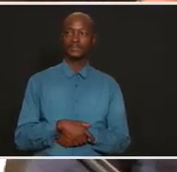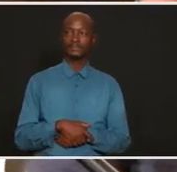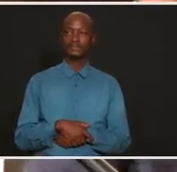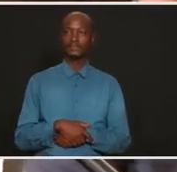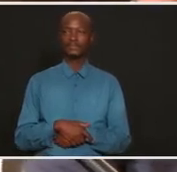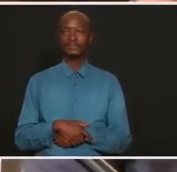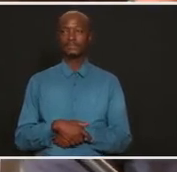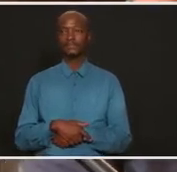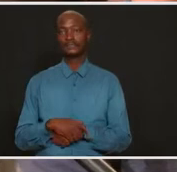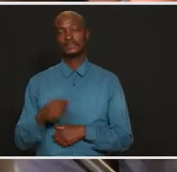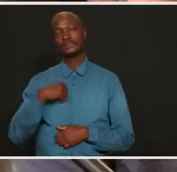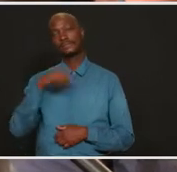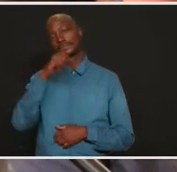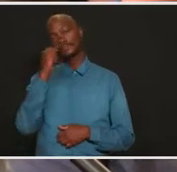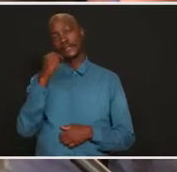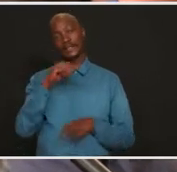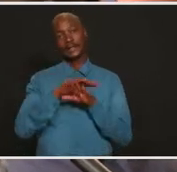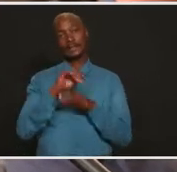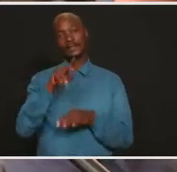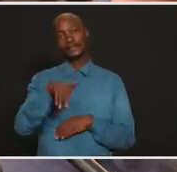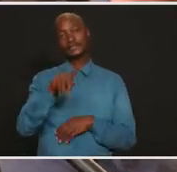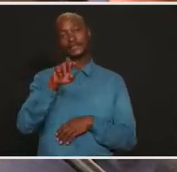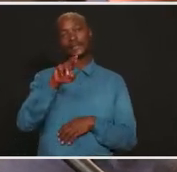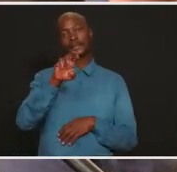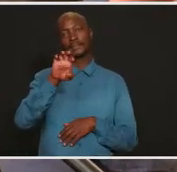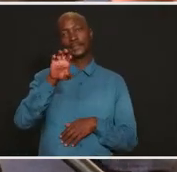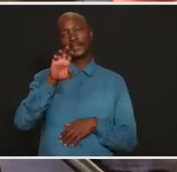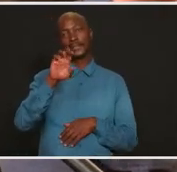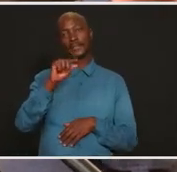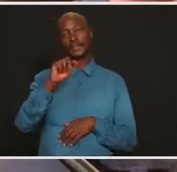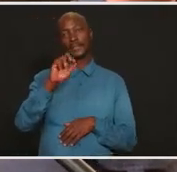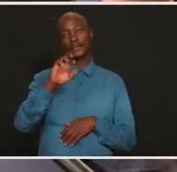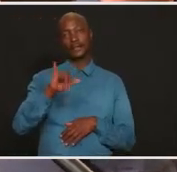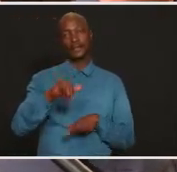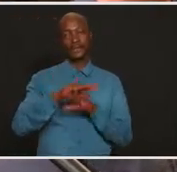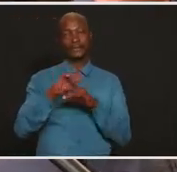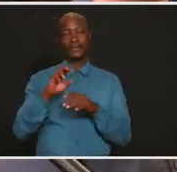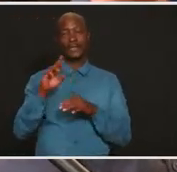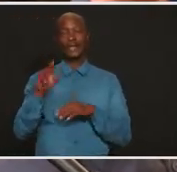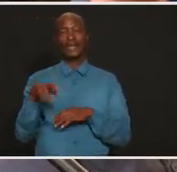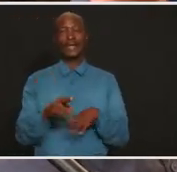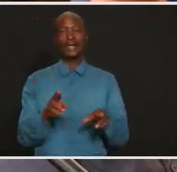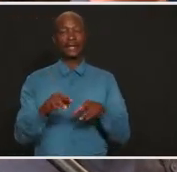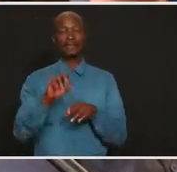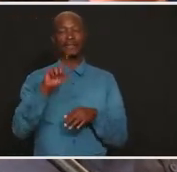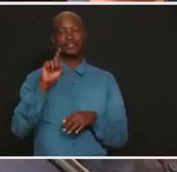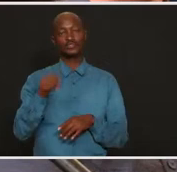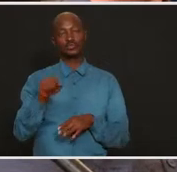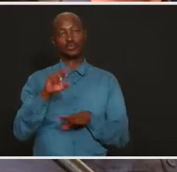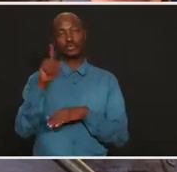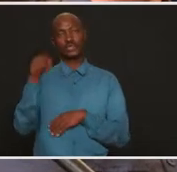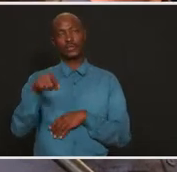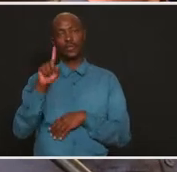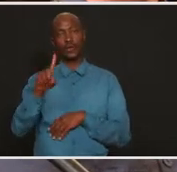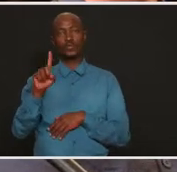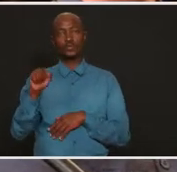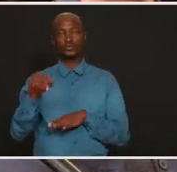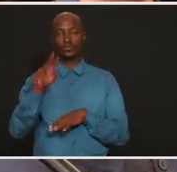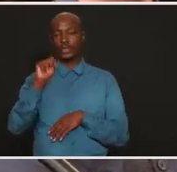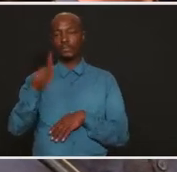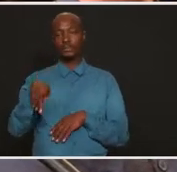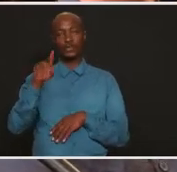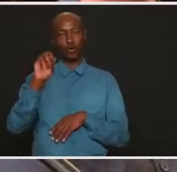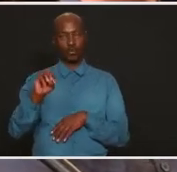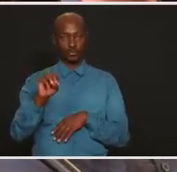my name is Thalia priga I'm a co-founder of Riverstone Village 192-488 NPO